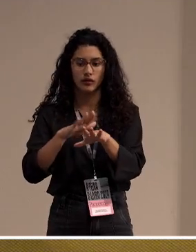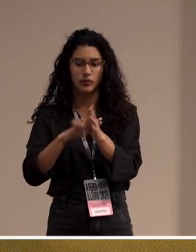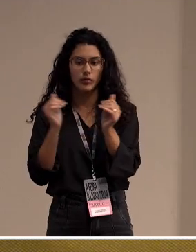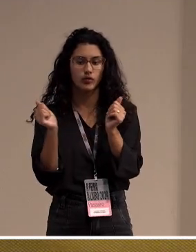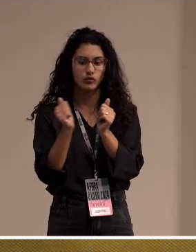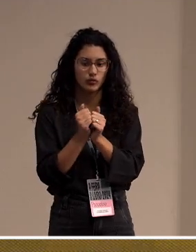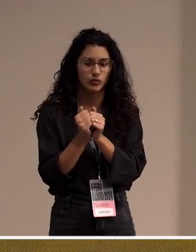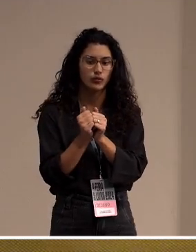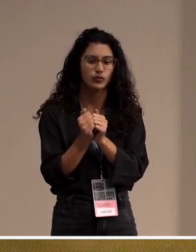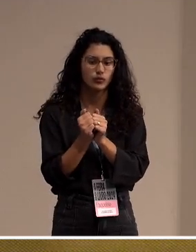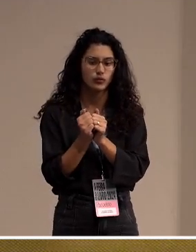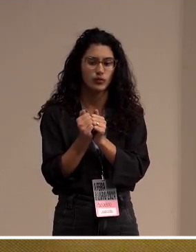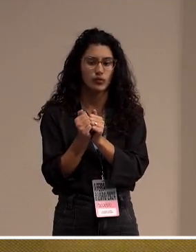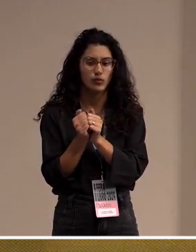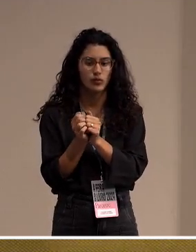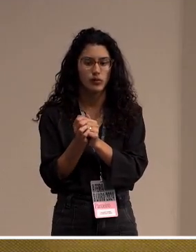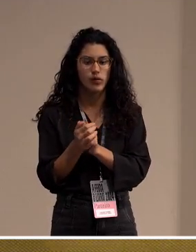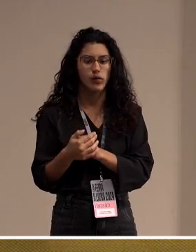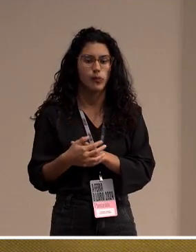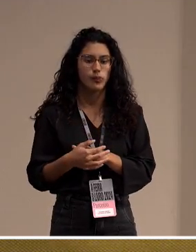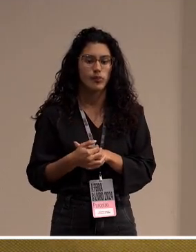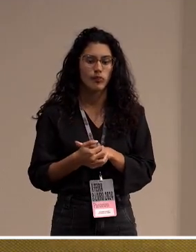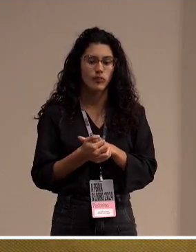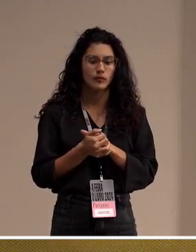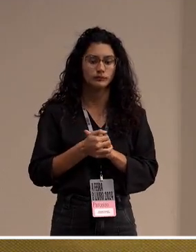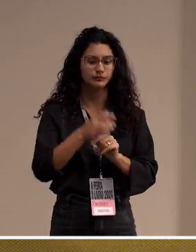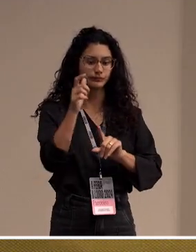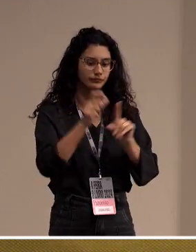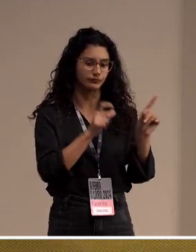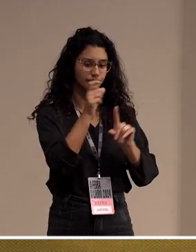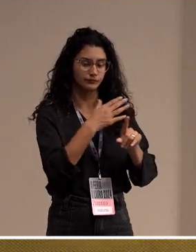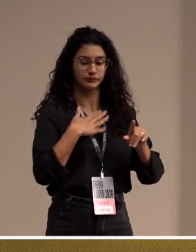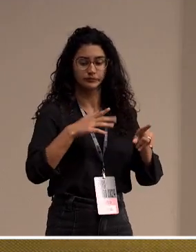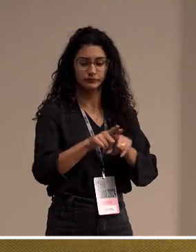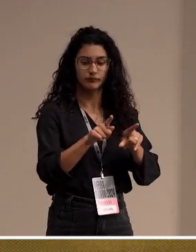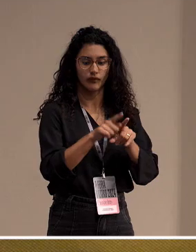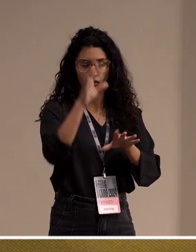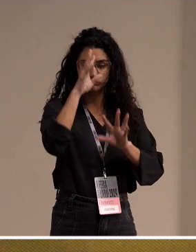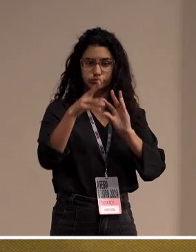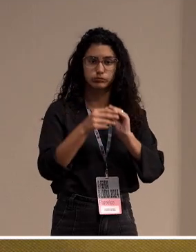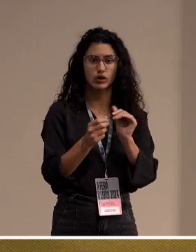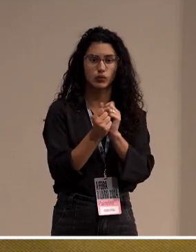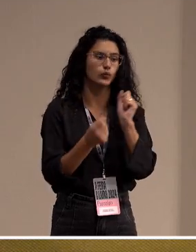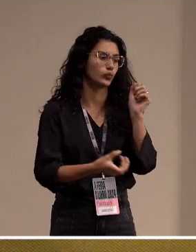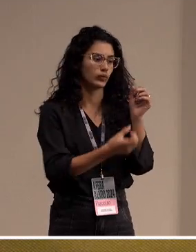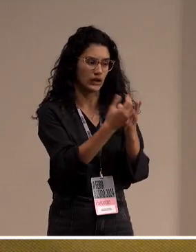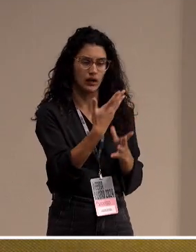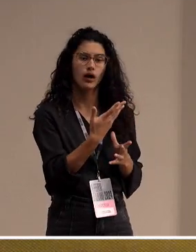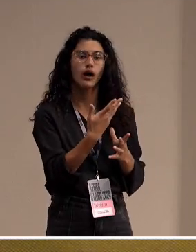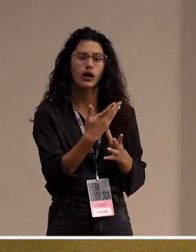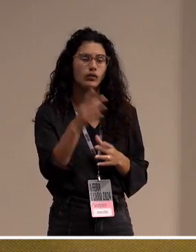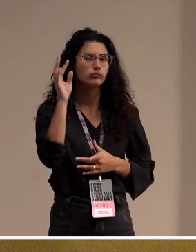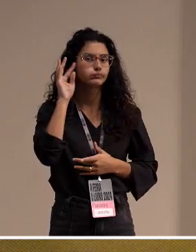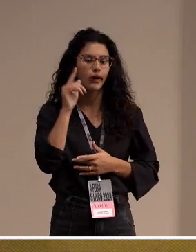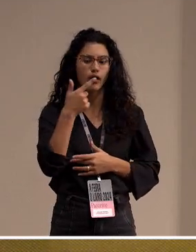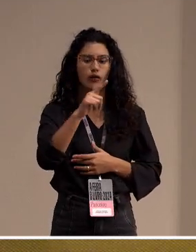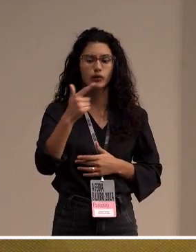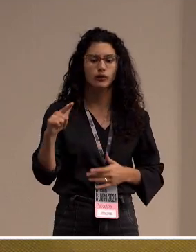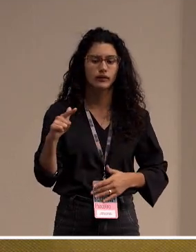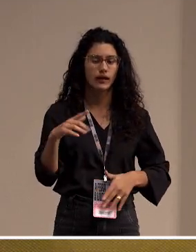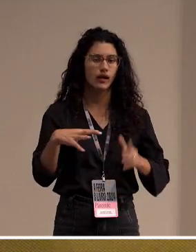research. I made them up entirely, right? So that's entirely made up. There's no historical record of it because it didn't